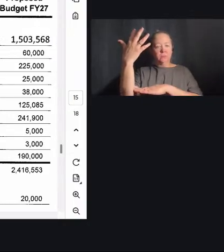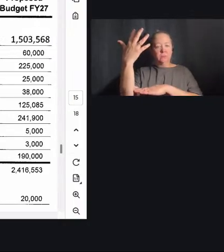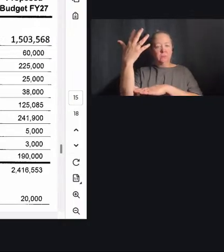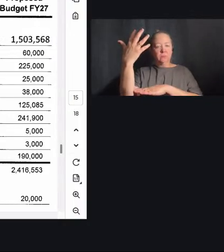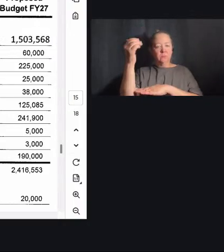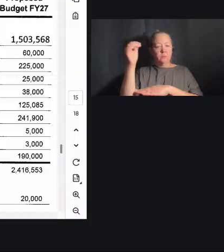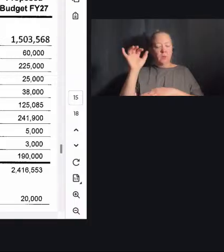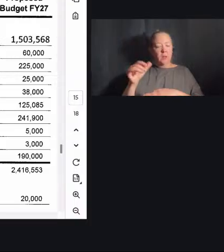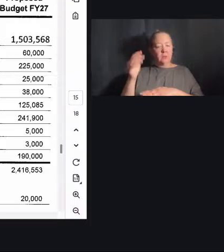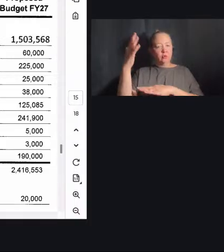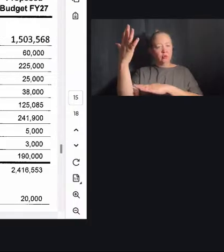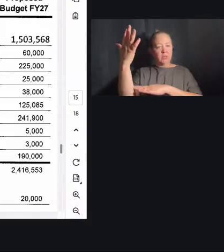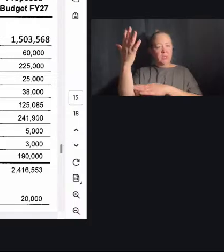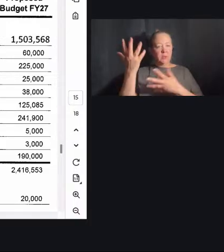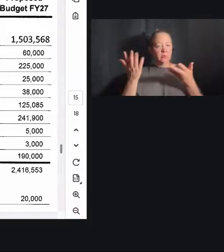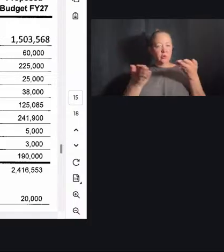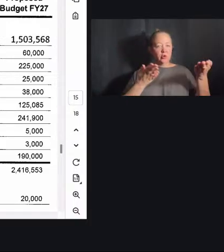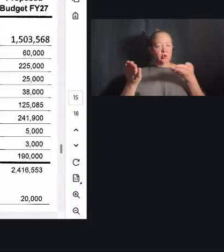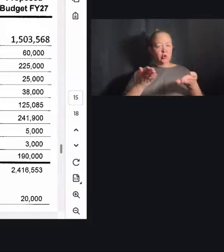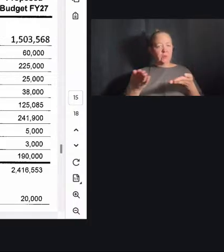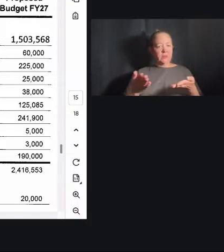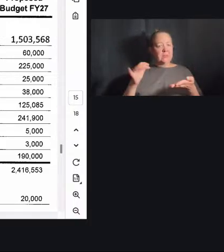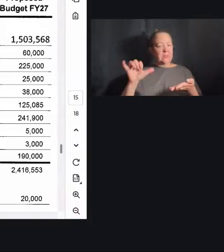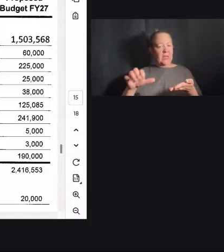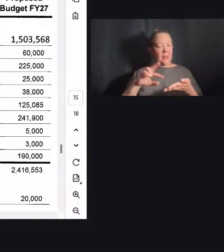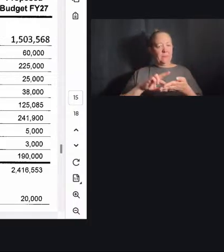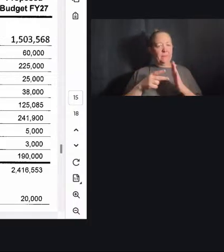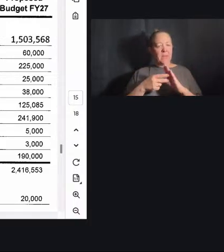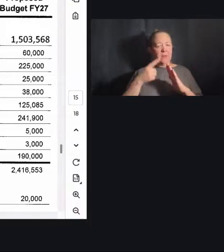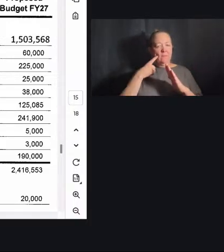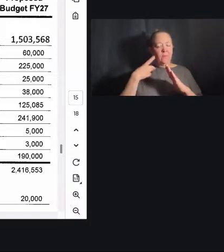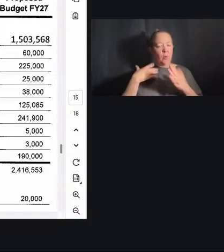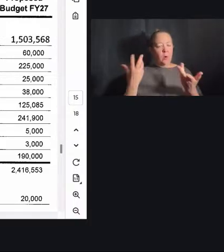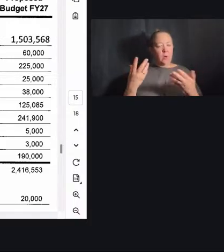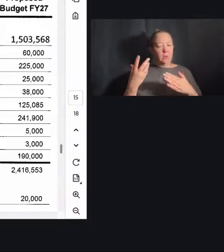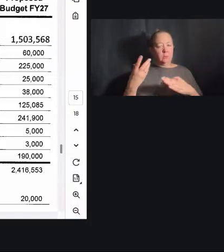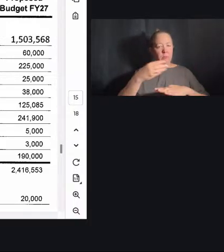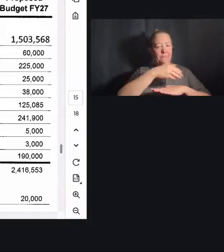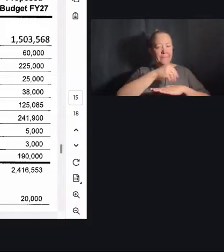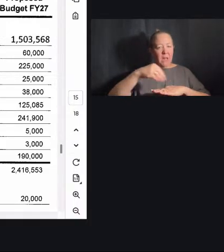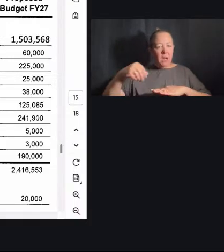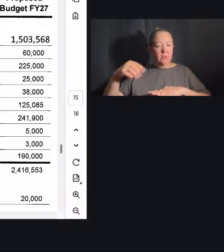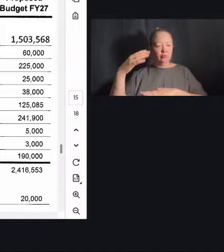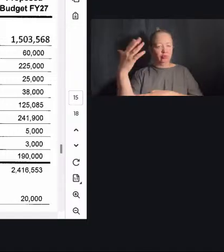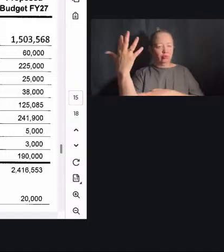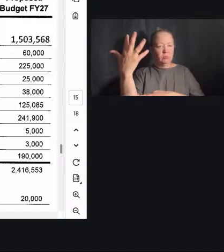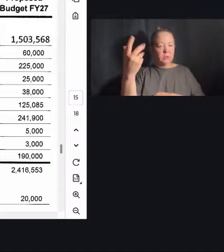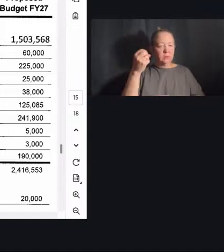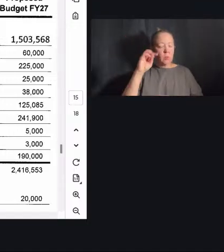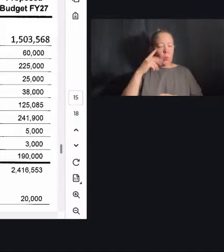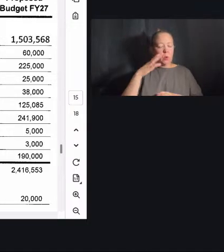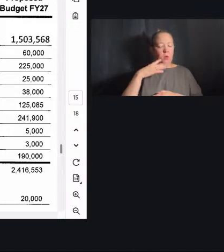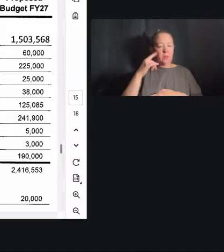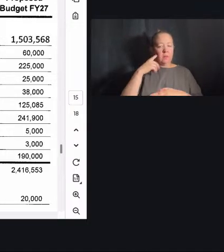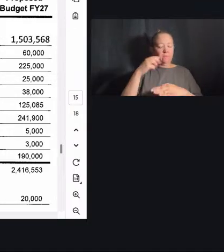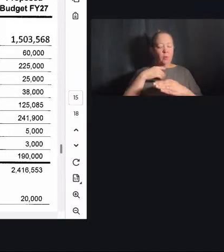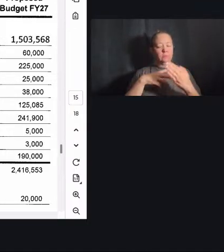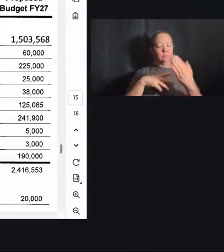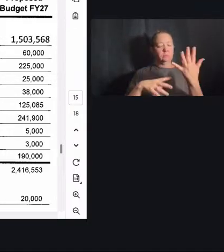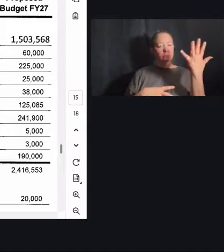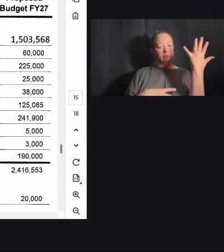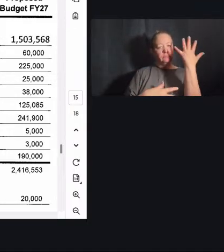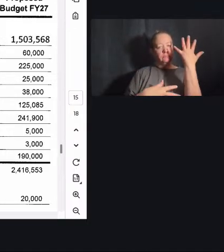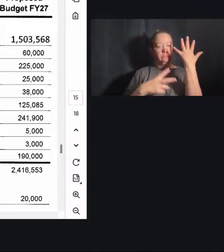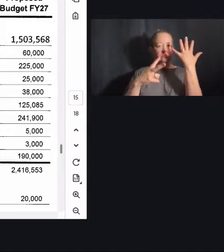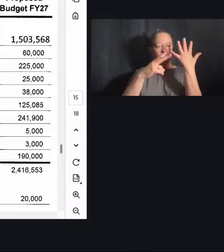that trimming trees around town? It's all things trees. All things trees. And in fact, that's helping us out with improving